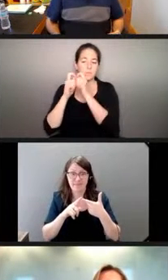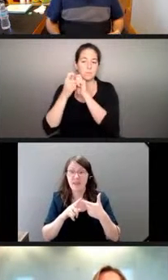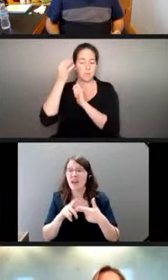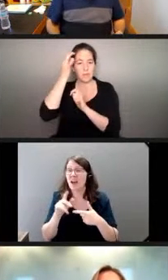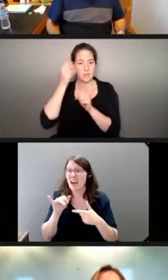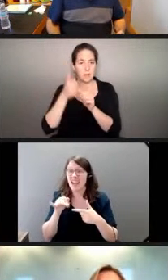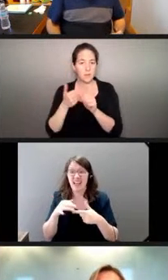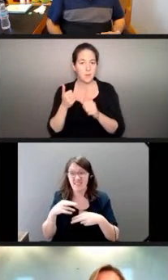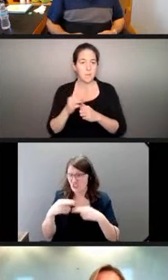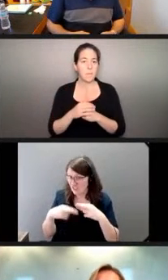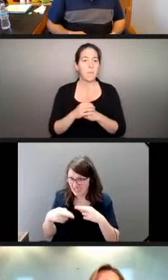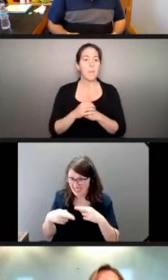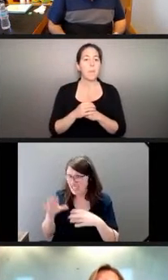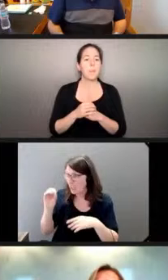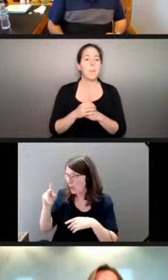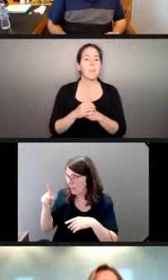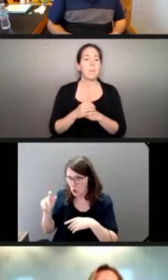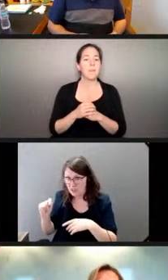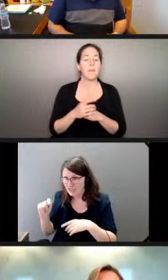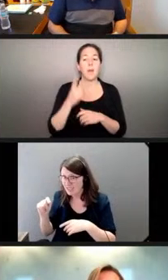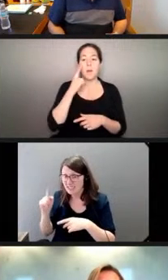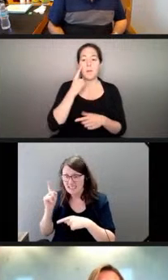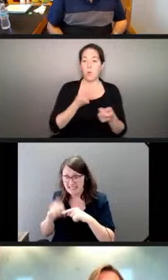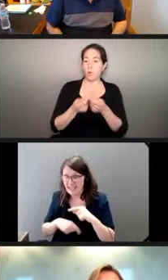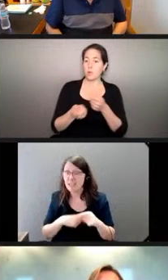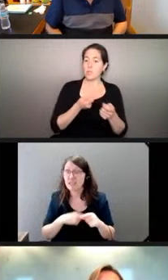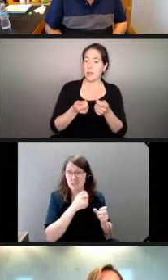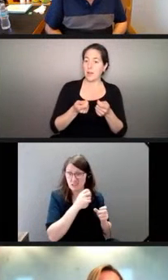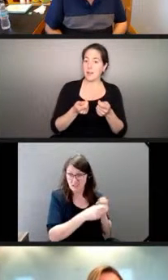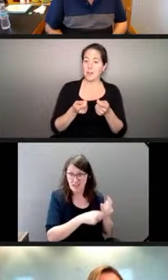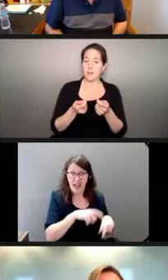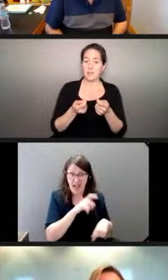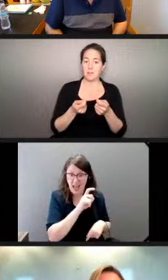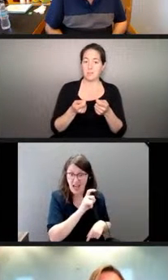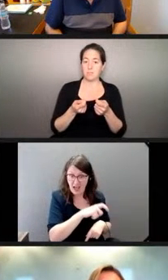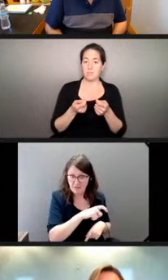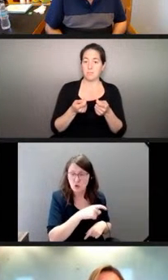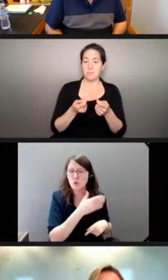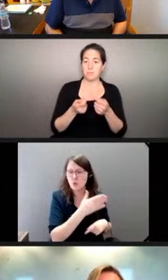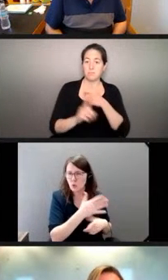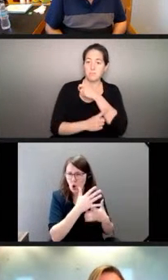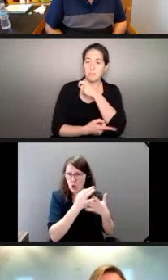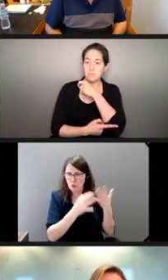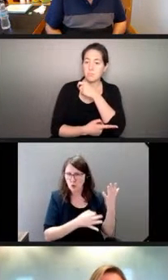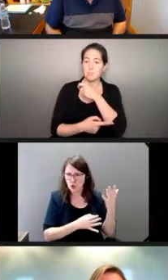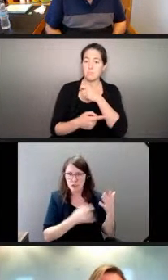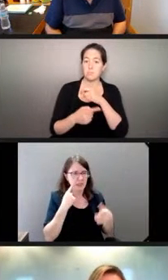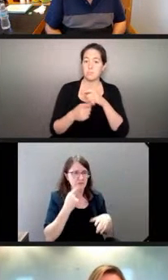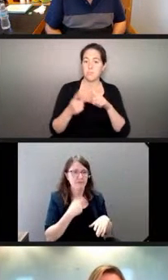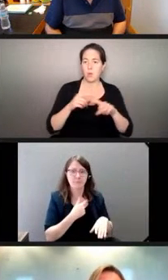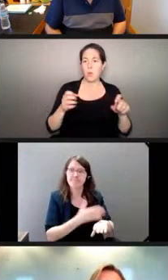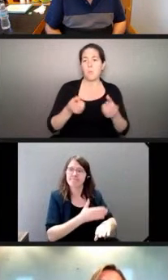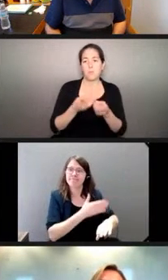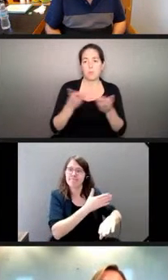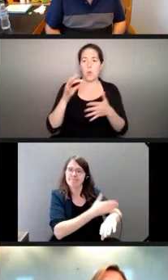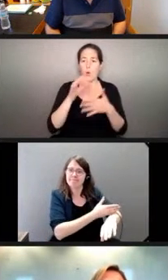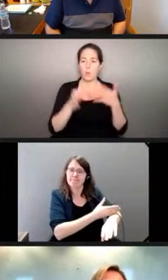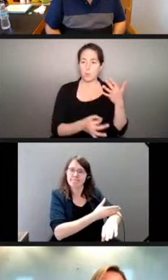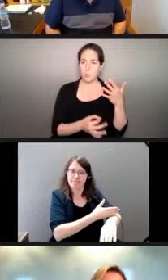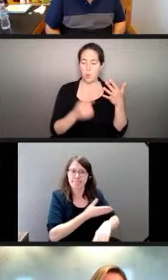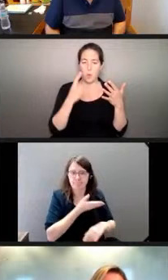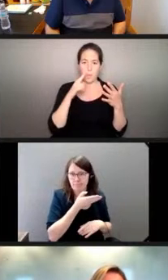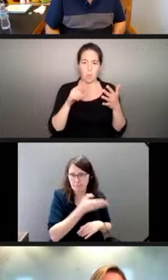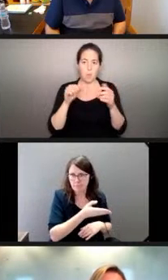that look at opportunities to further enhance and optimize the existing trail road facility. And it